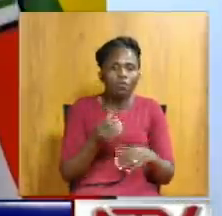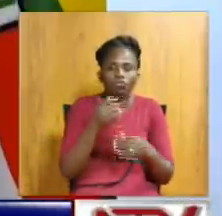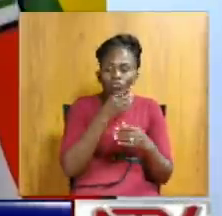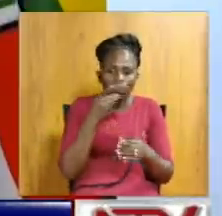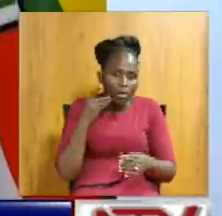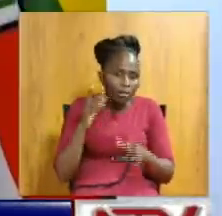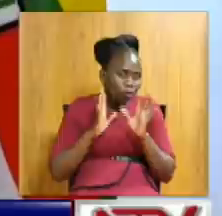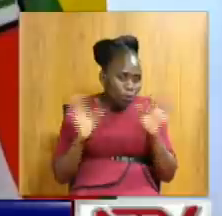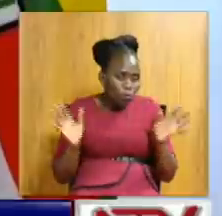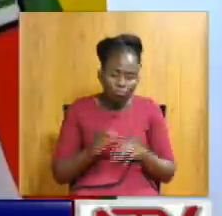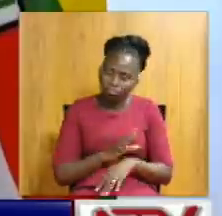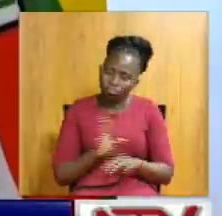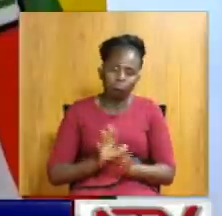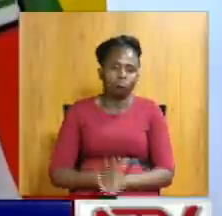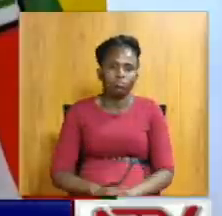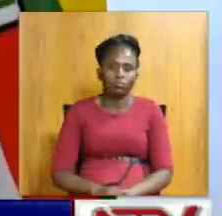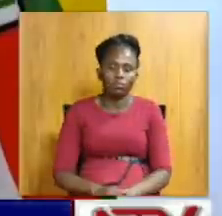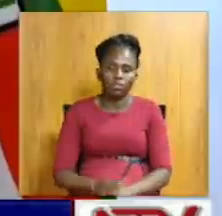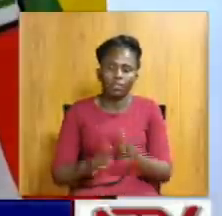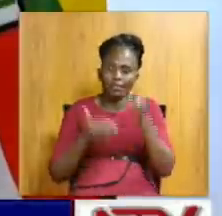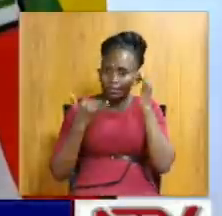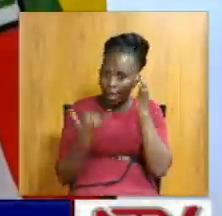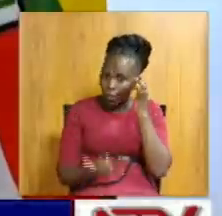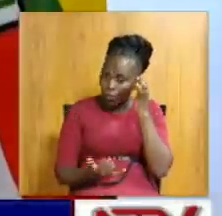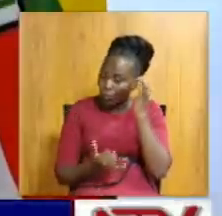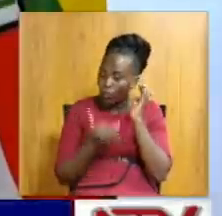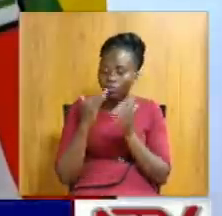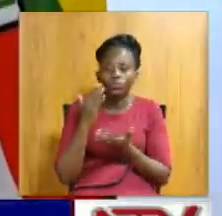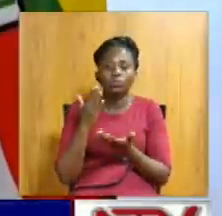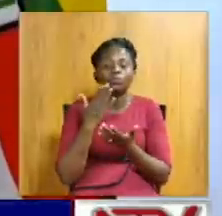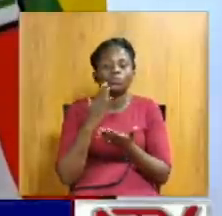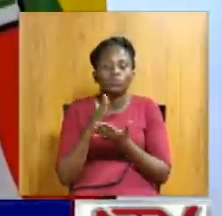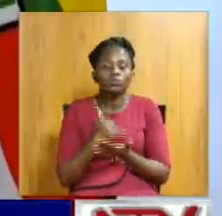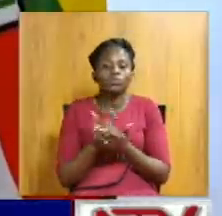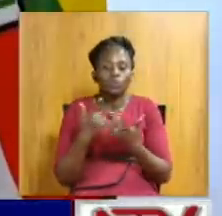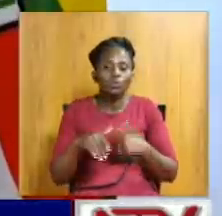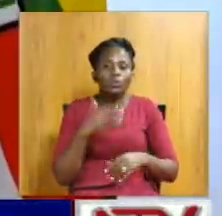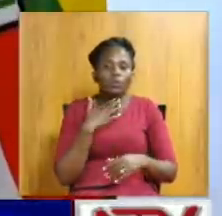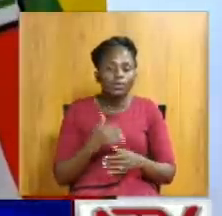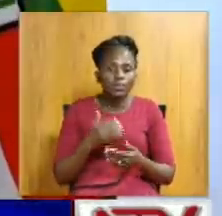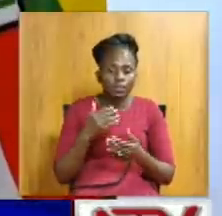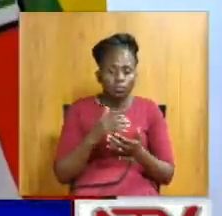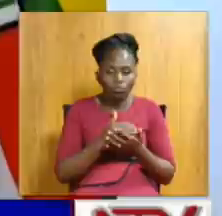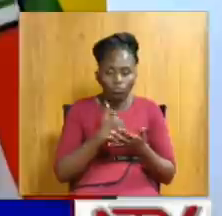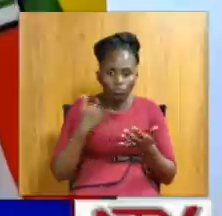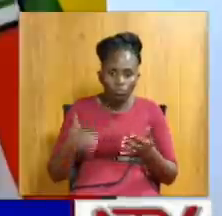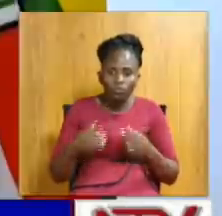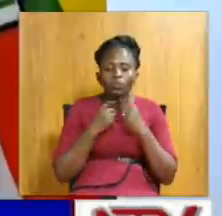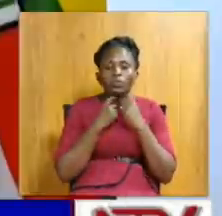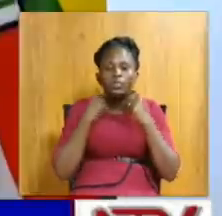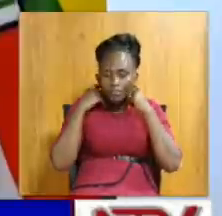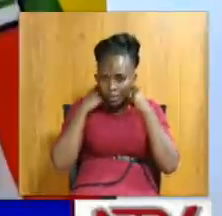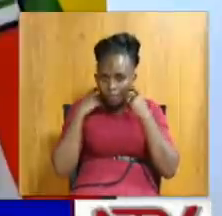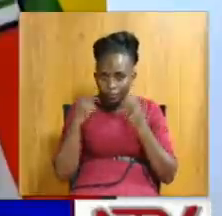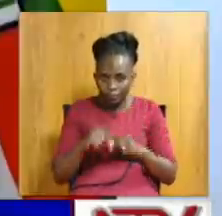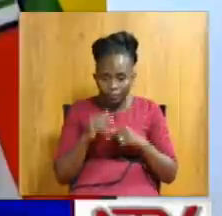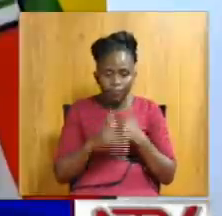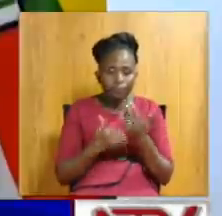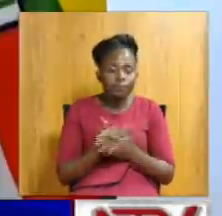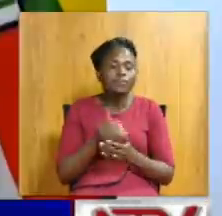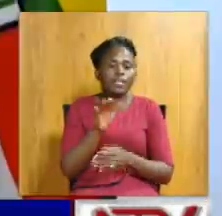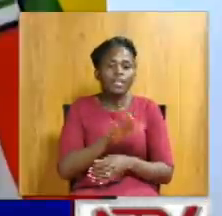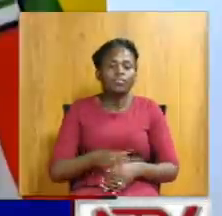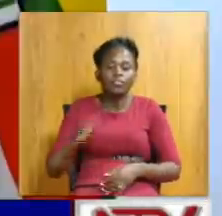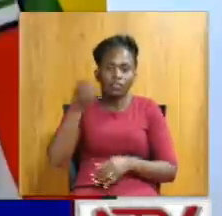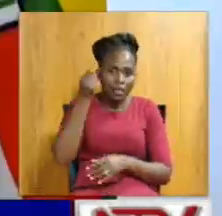lost. In order to remove these areas of misunderstandings, we